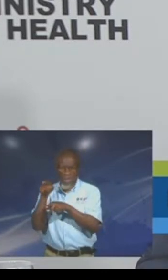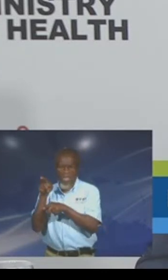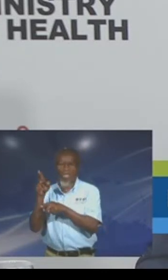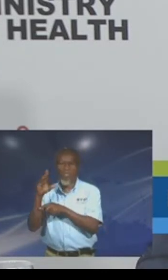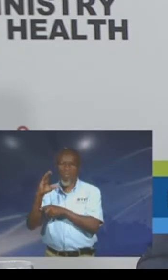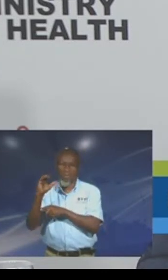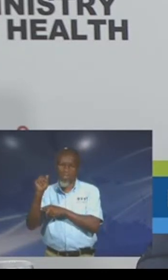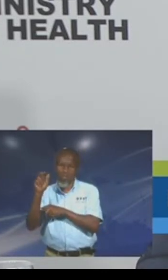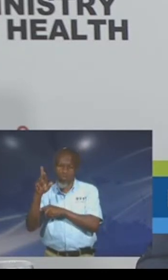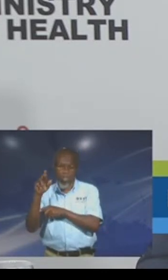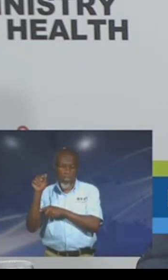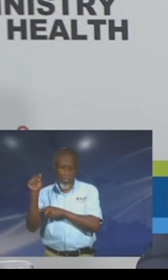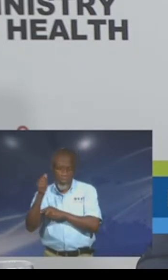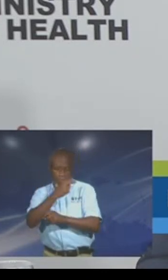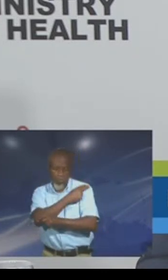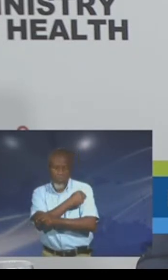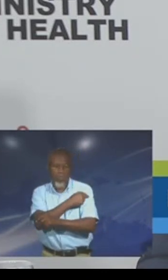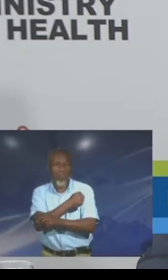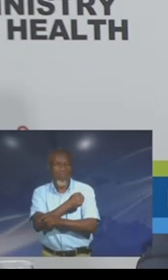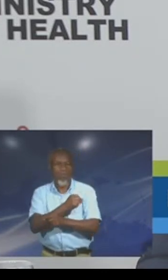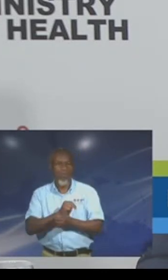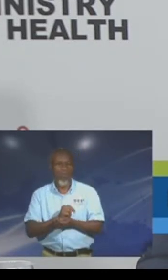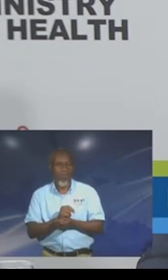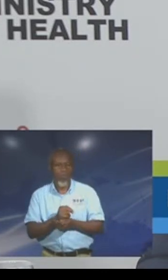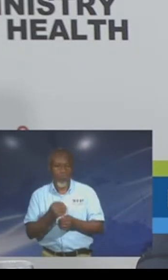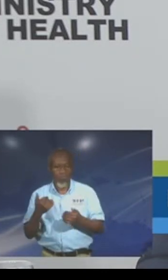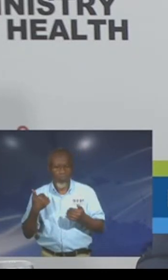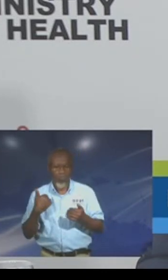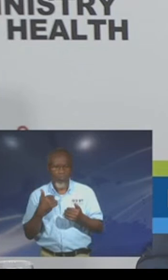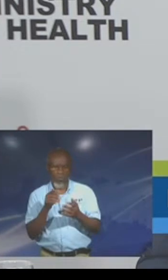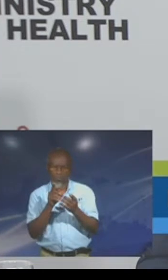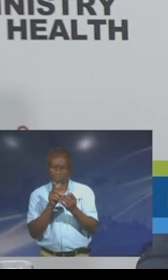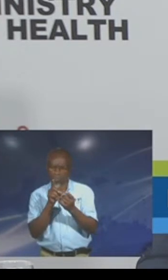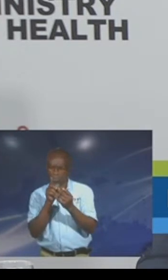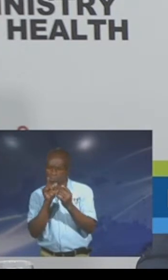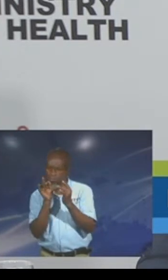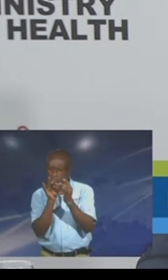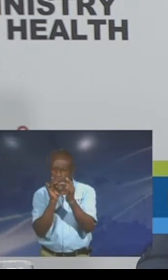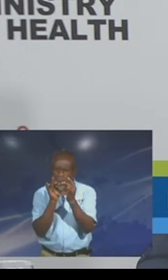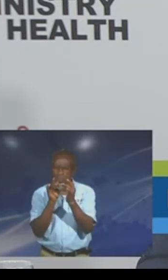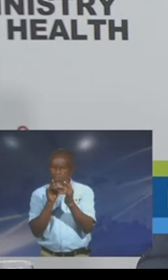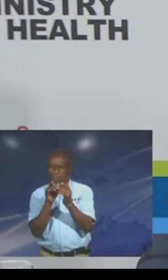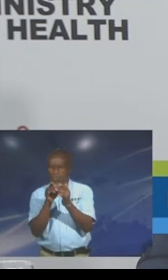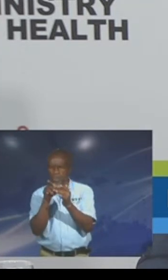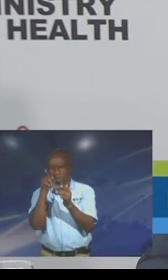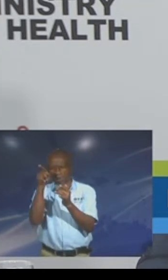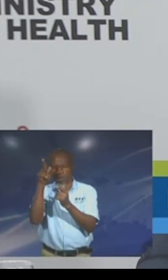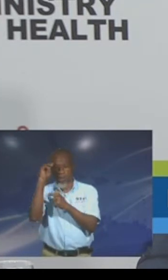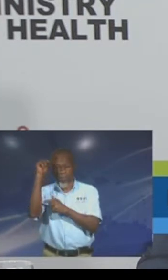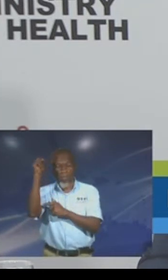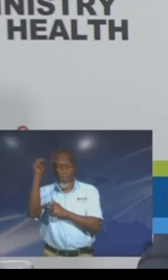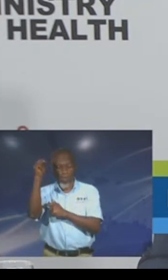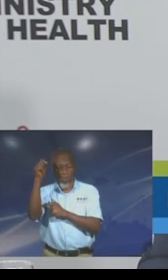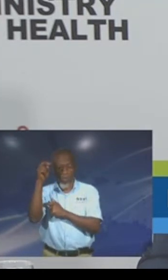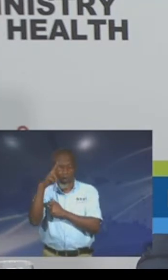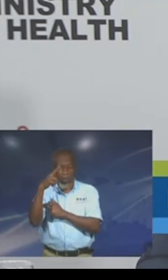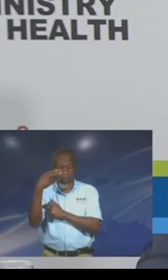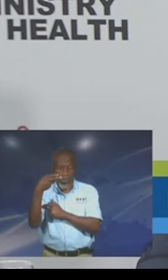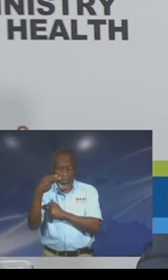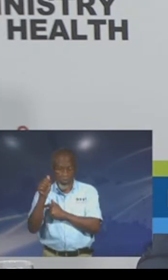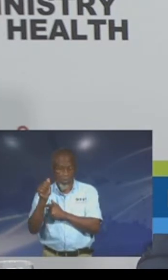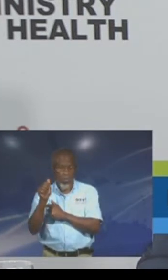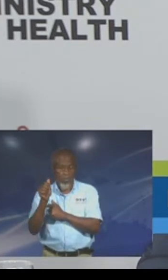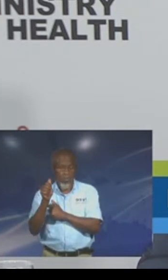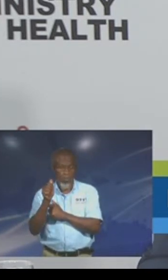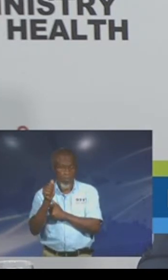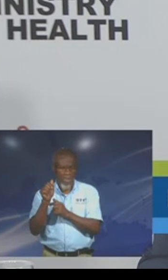also was in contact with the Secretary of Health for the Tobago RHA last week, I believe,